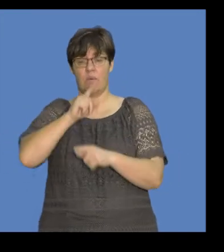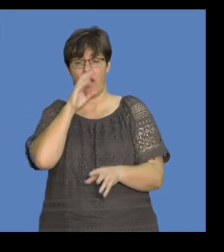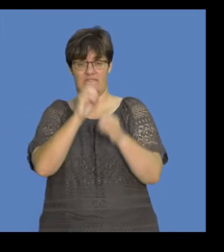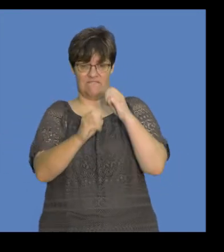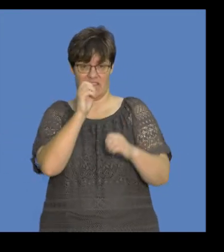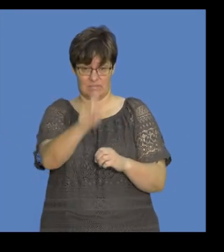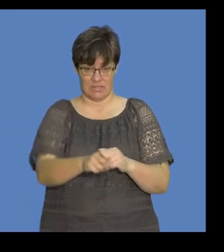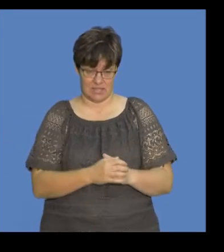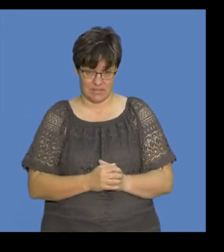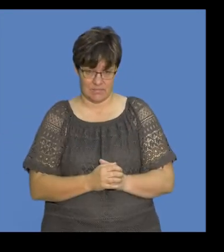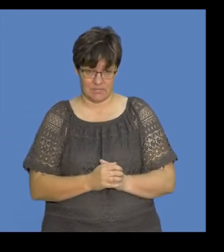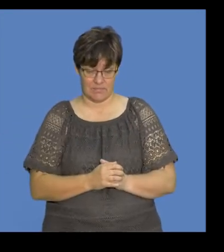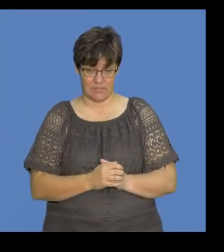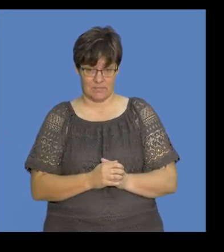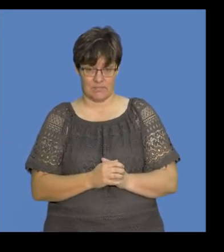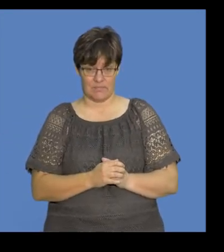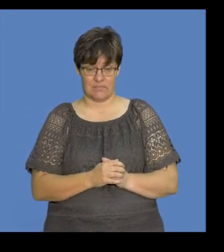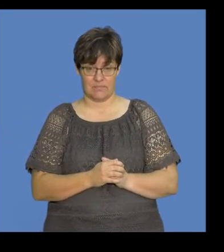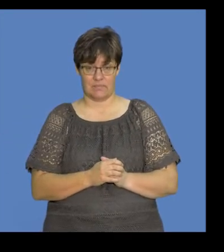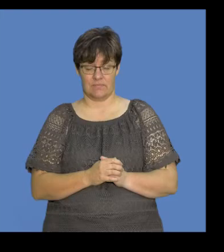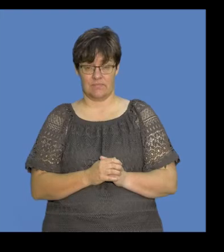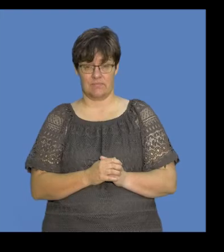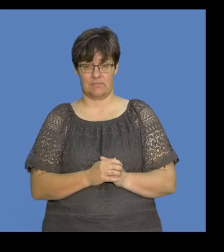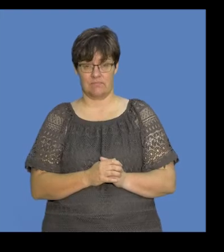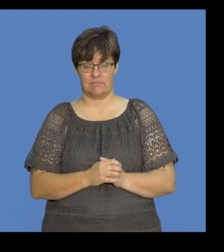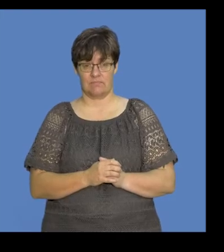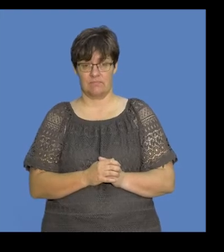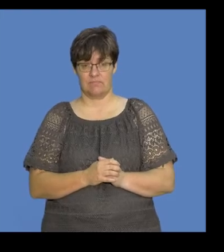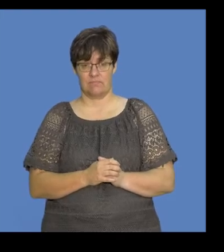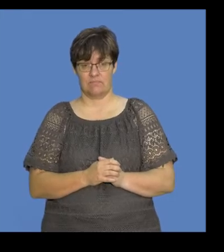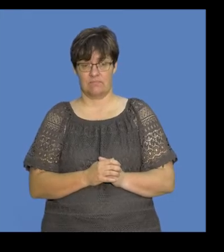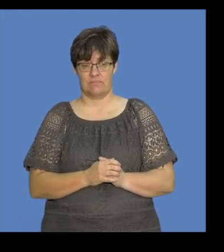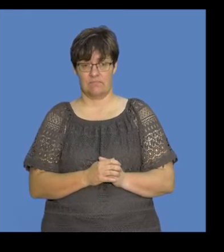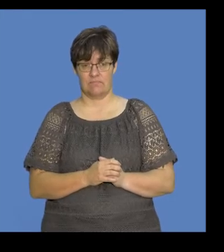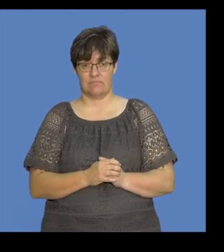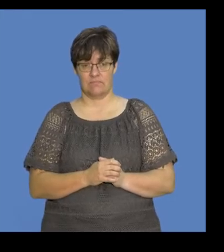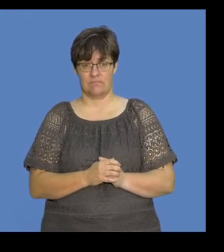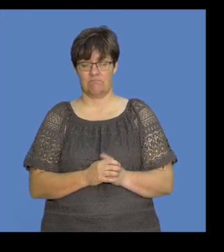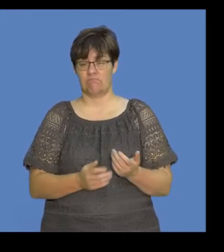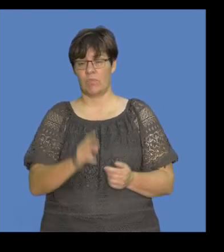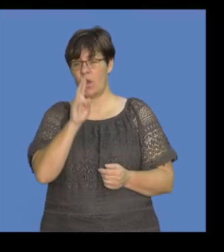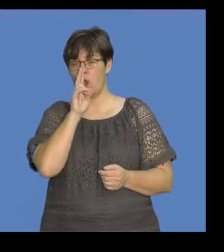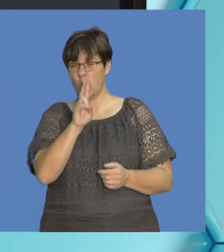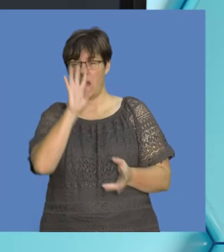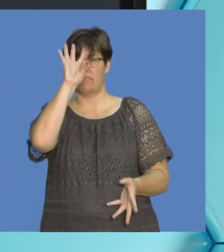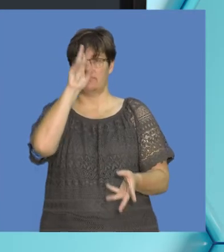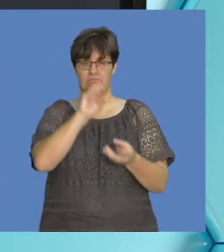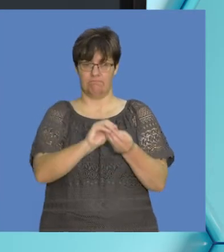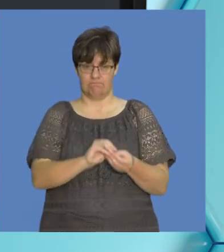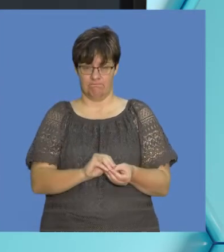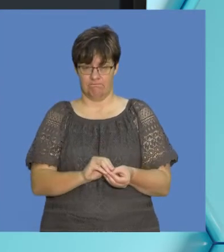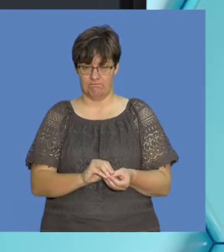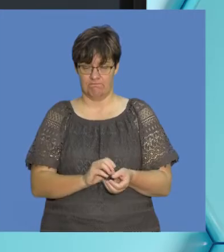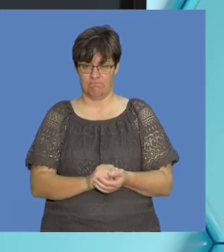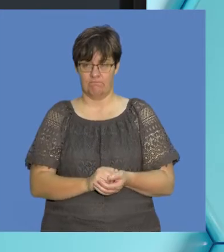it. Okay, let's look at a type of a summary.